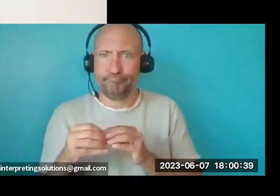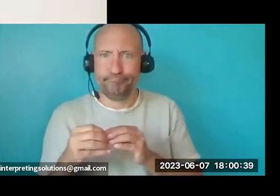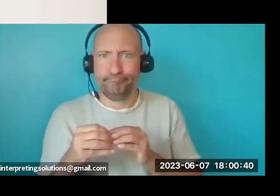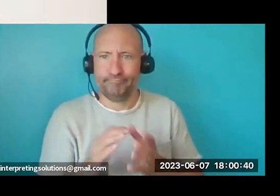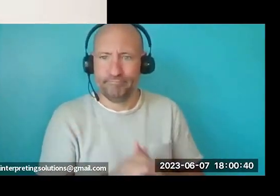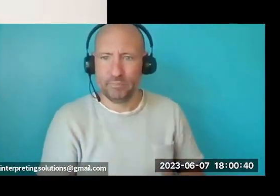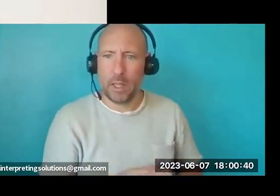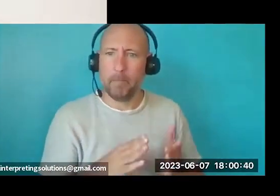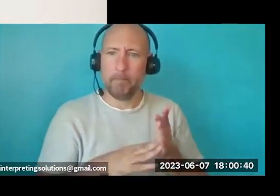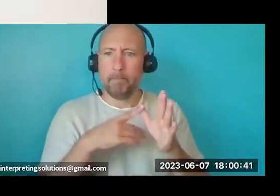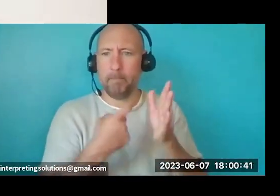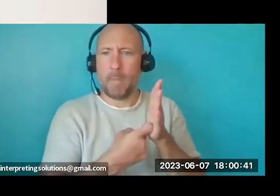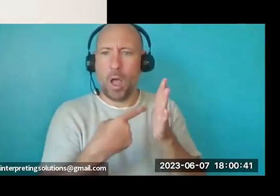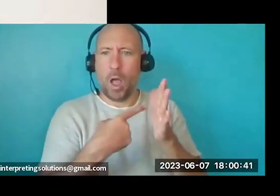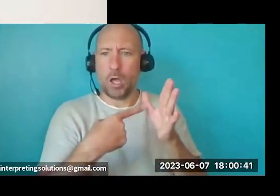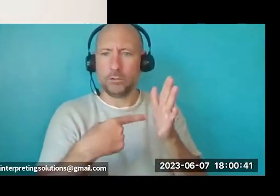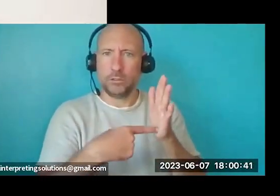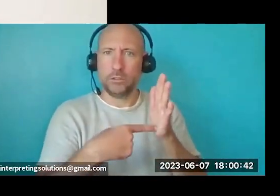much.